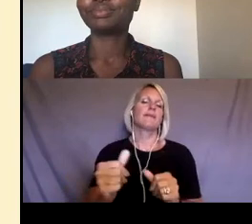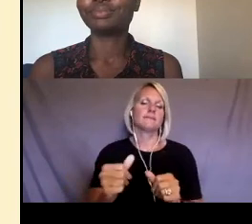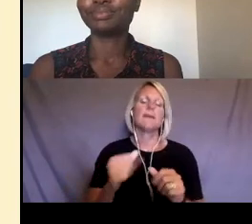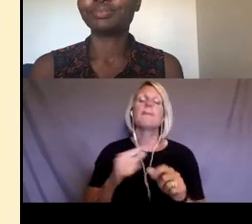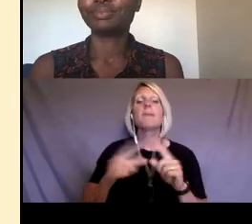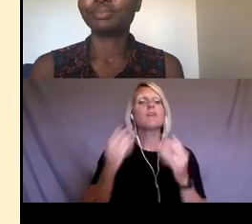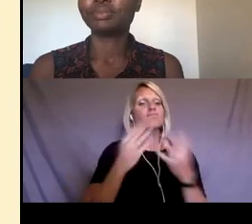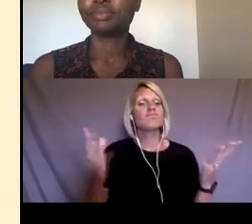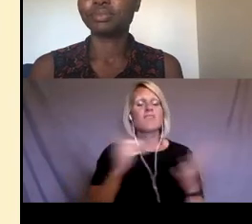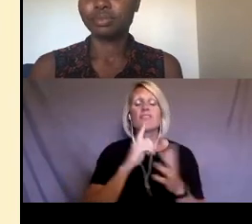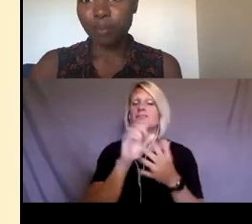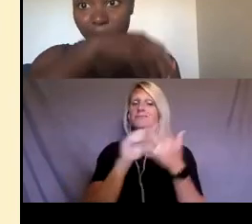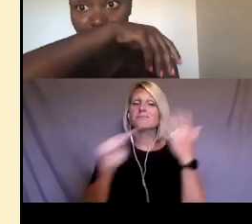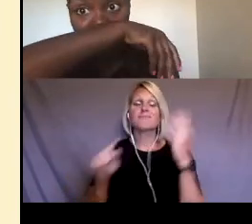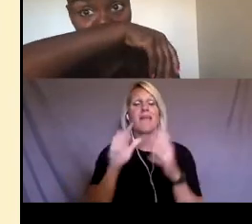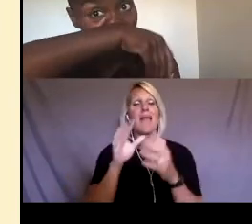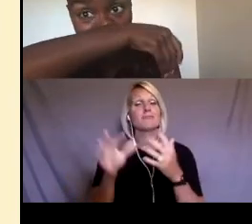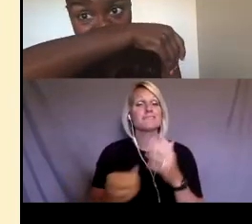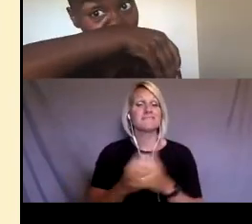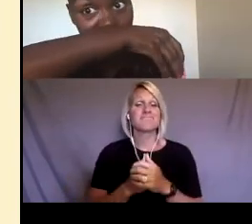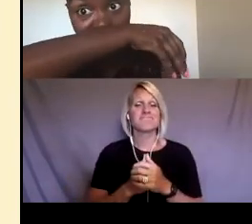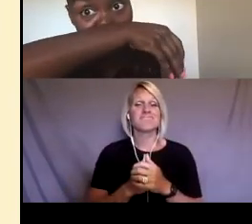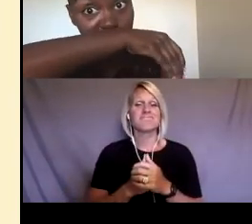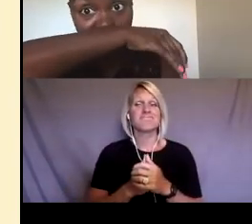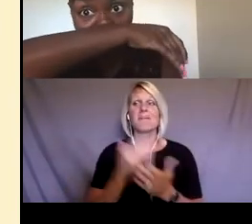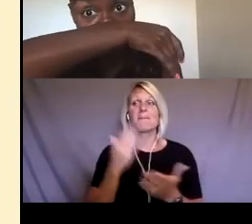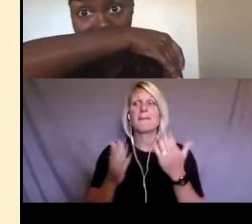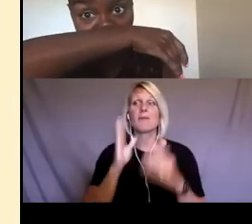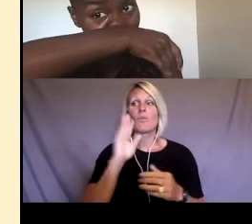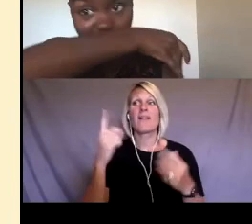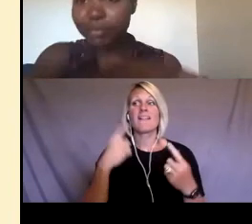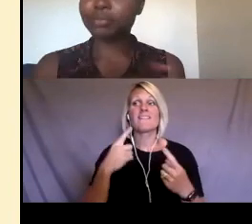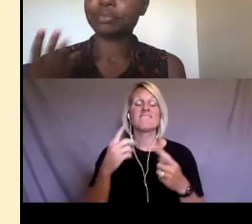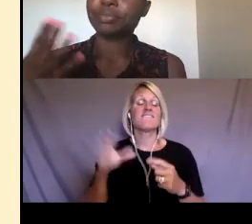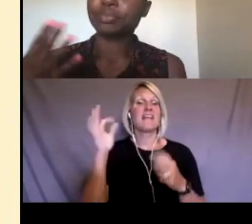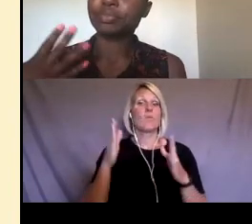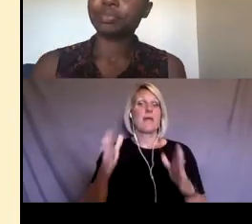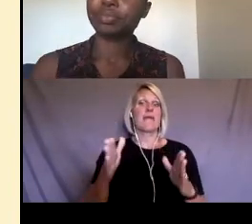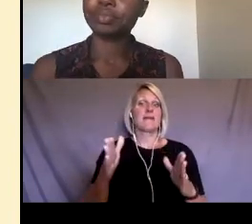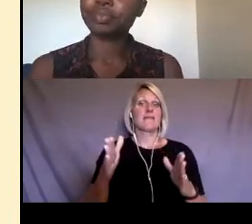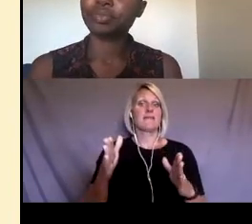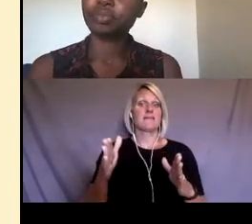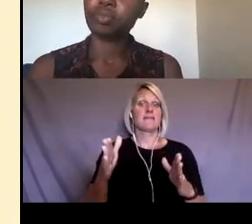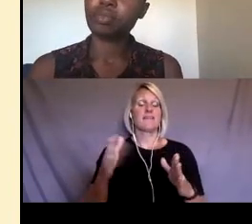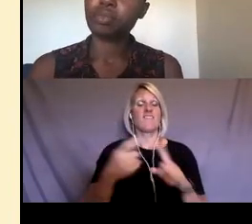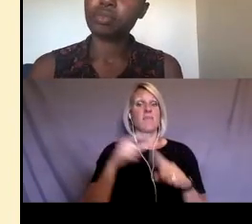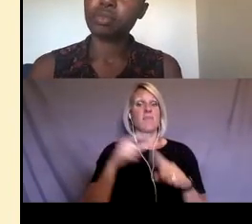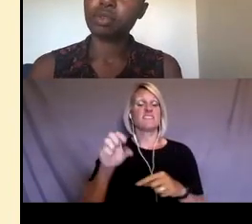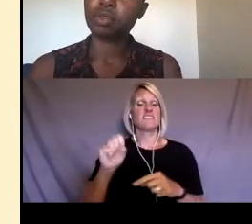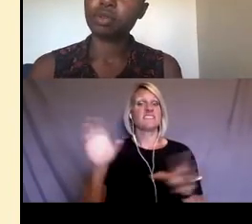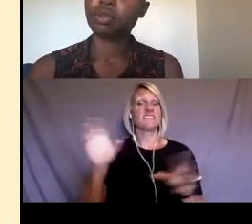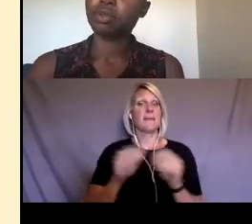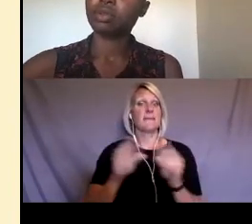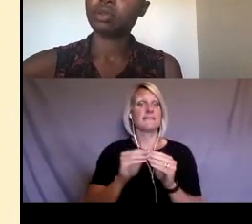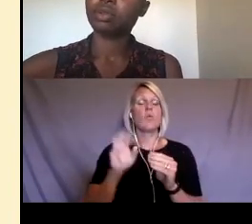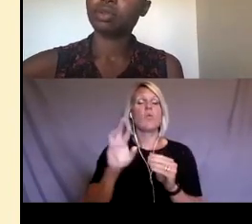are all these options. Maybe we'll find a way to, if there's any notes that come out of this summit, or maybe even, so we need somewhere to